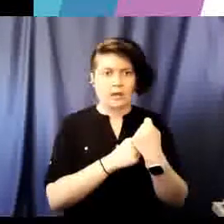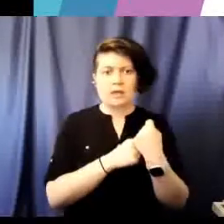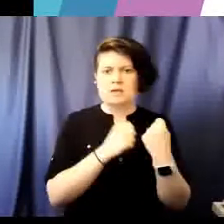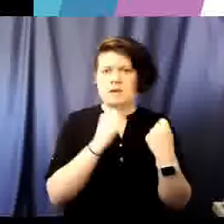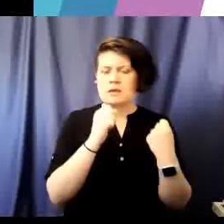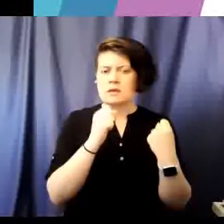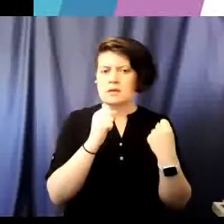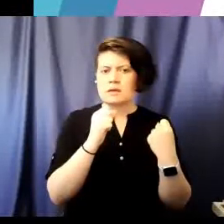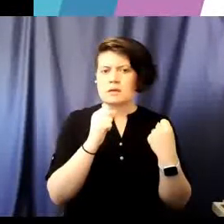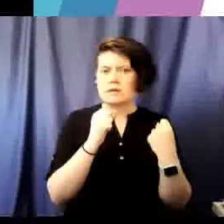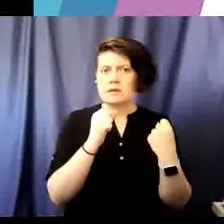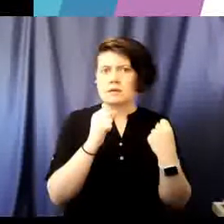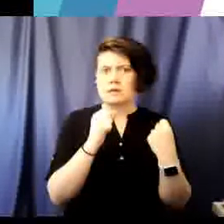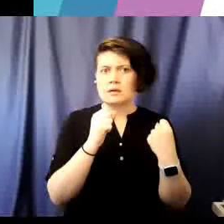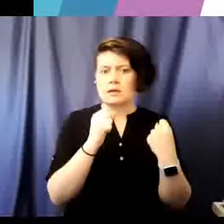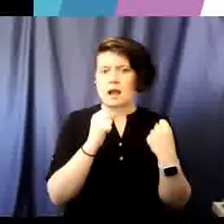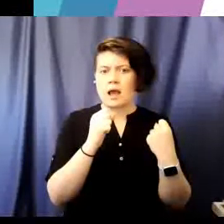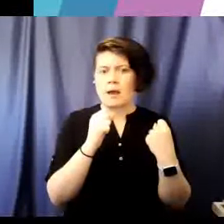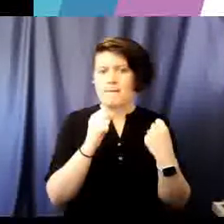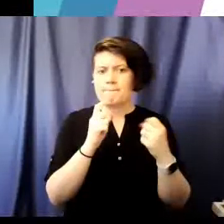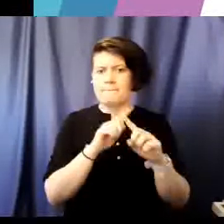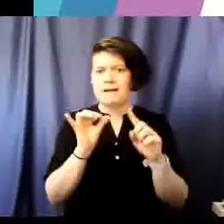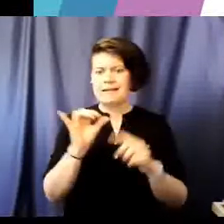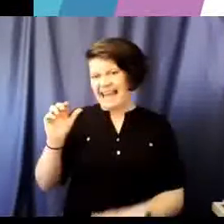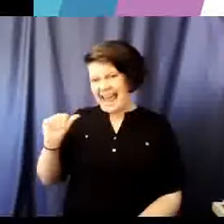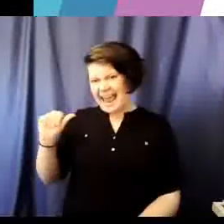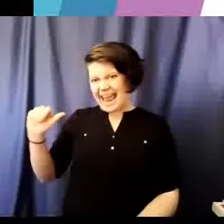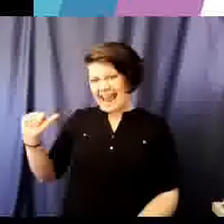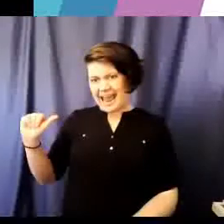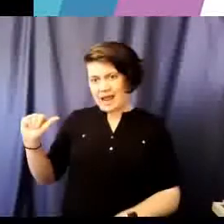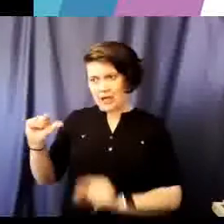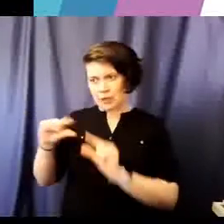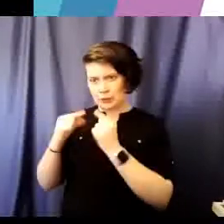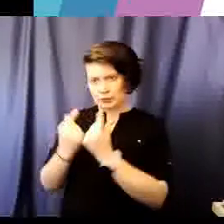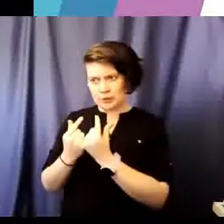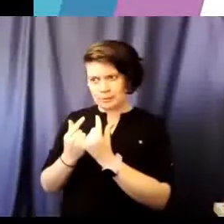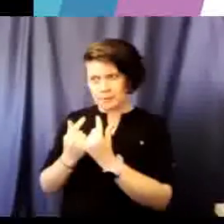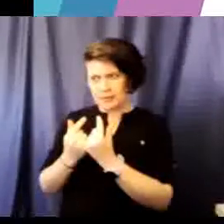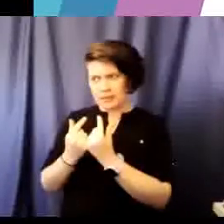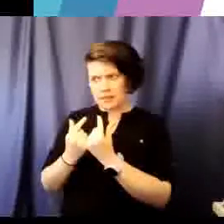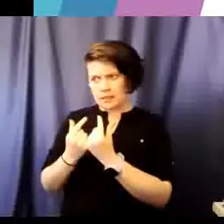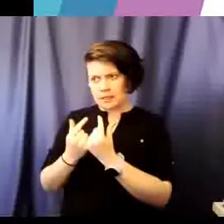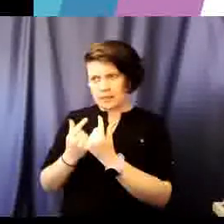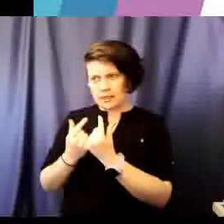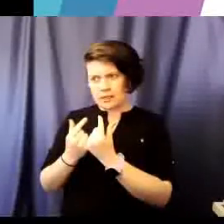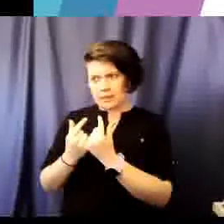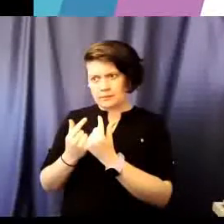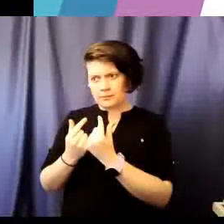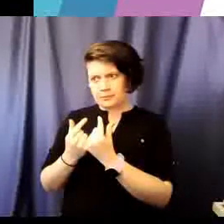with AA groups this emphasis on